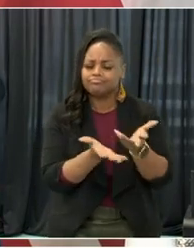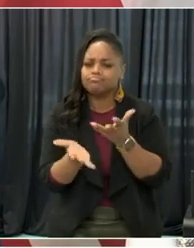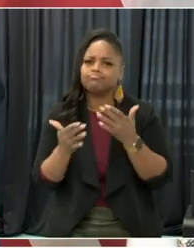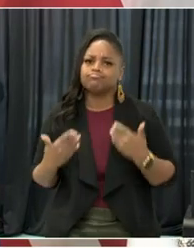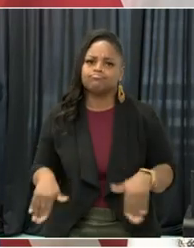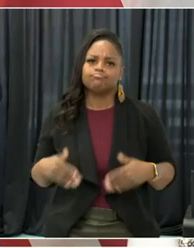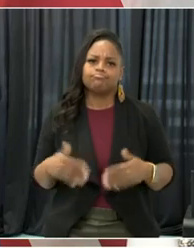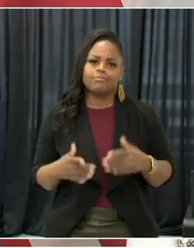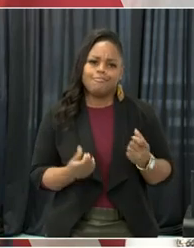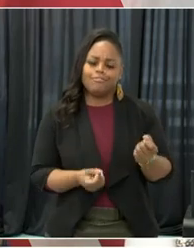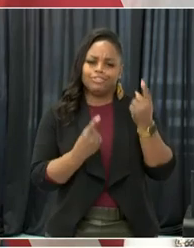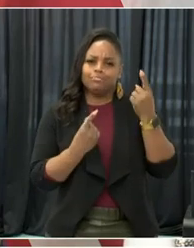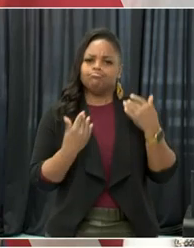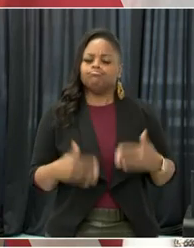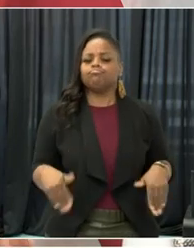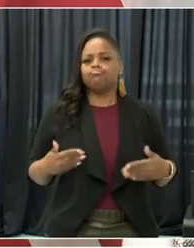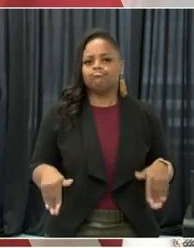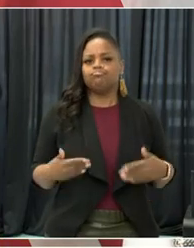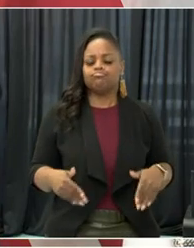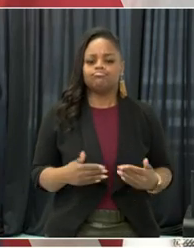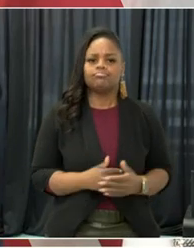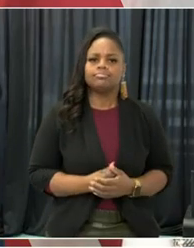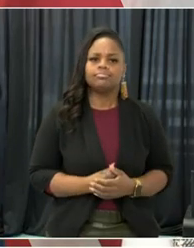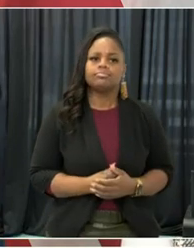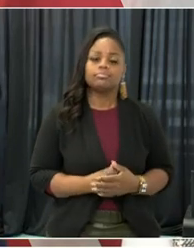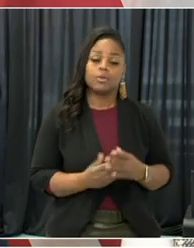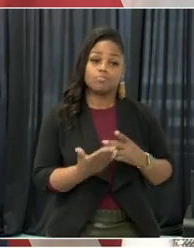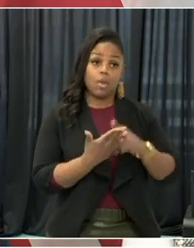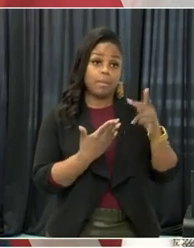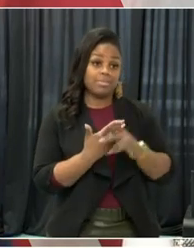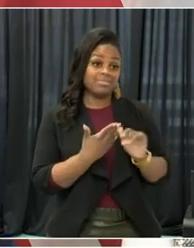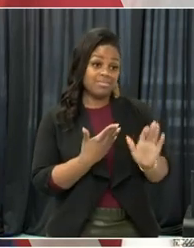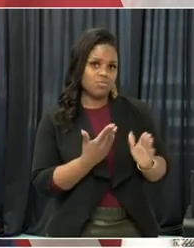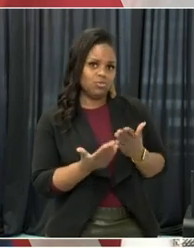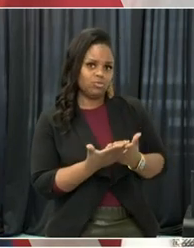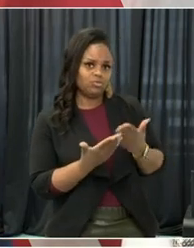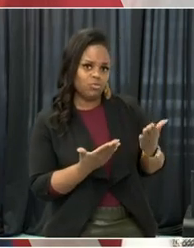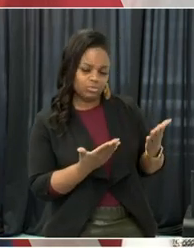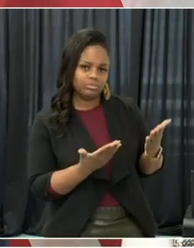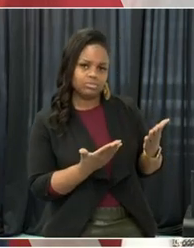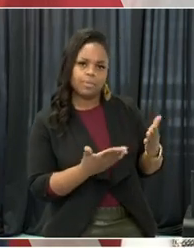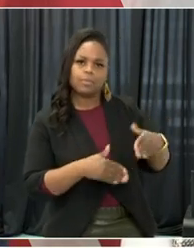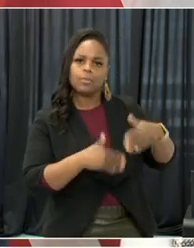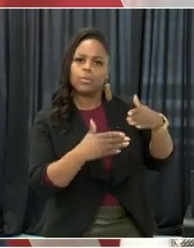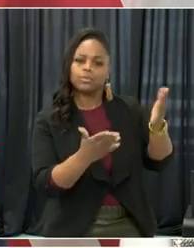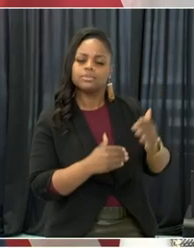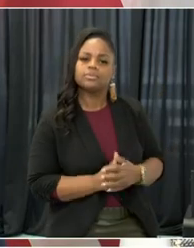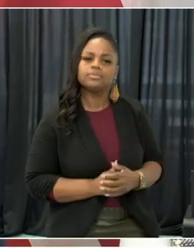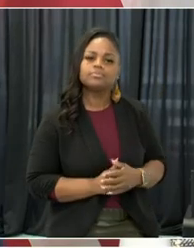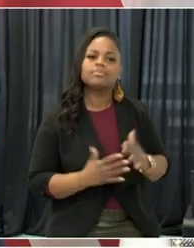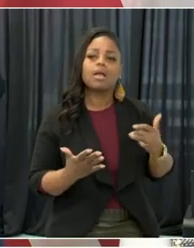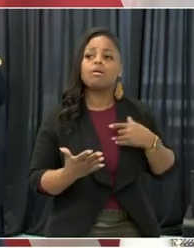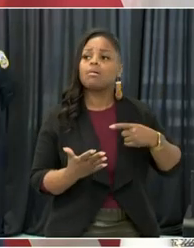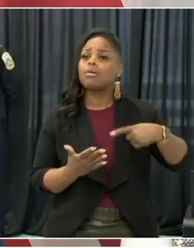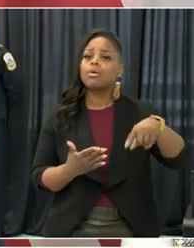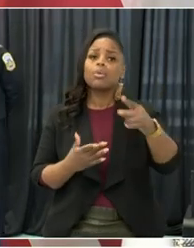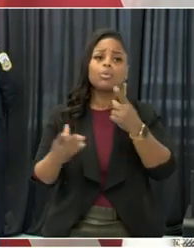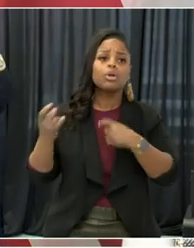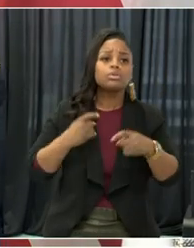understanding the programs in DC government. So with that, we will take a few questions. Yes,